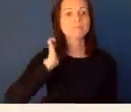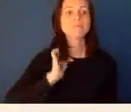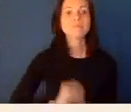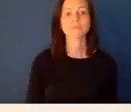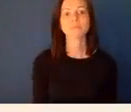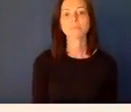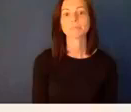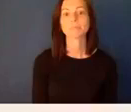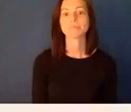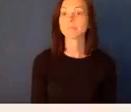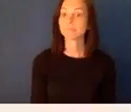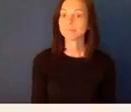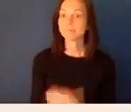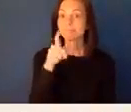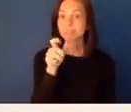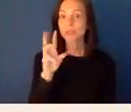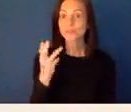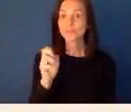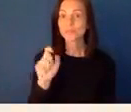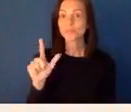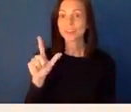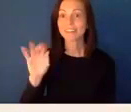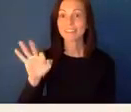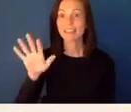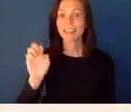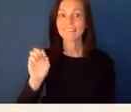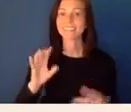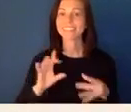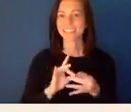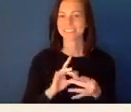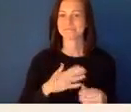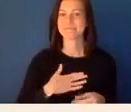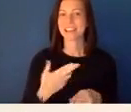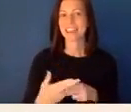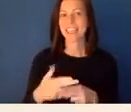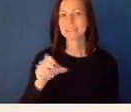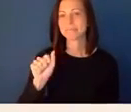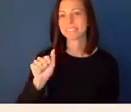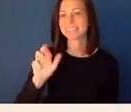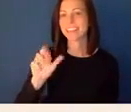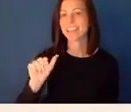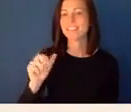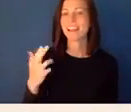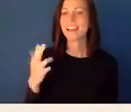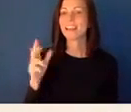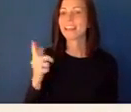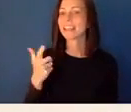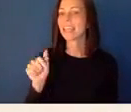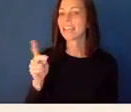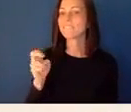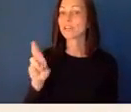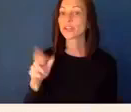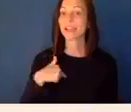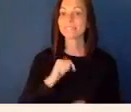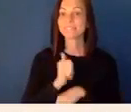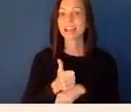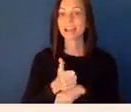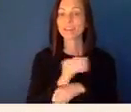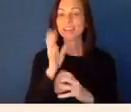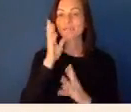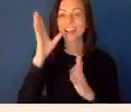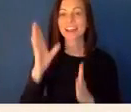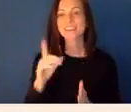So who is Real Life Connections? So my name is Sarah Gaver. I am the founder and creator of Real Life